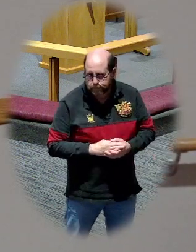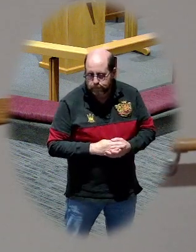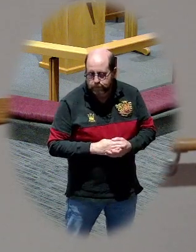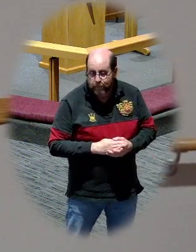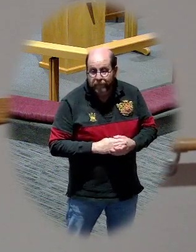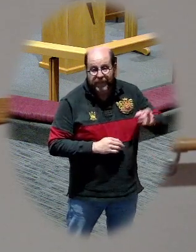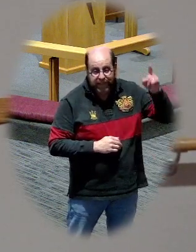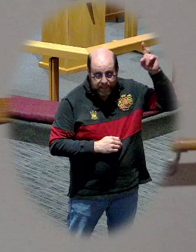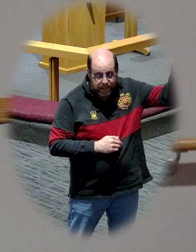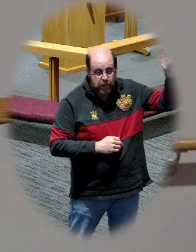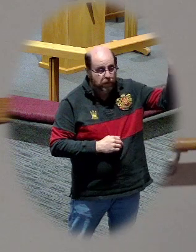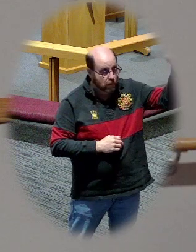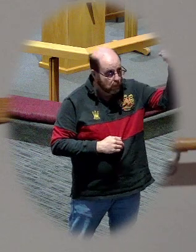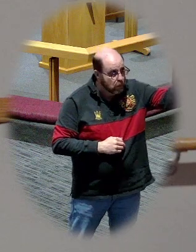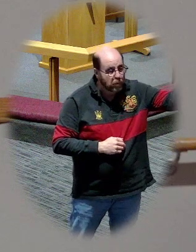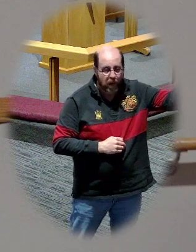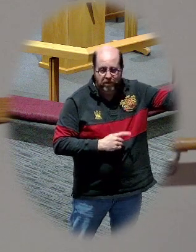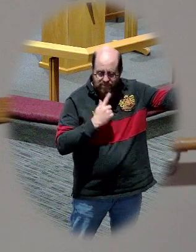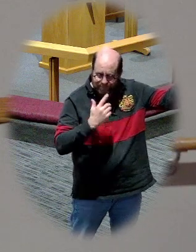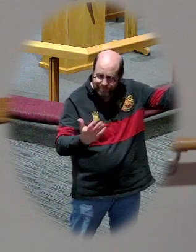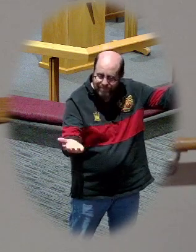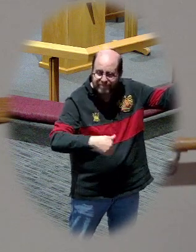He's the one who has become a servant,